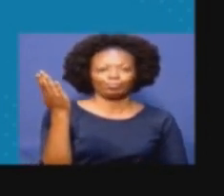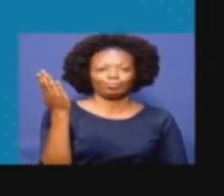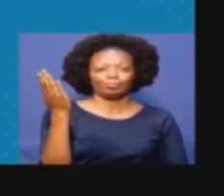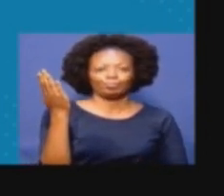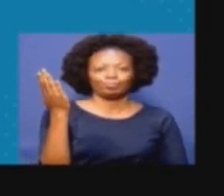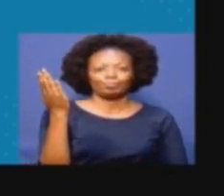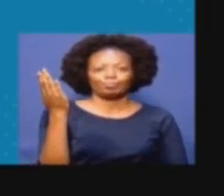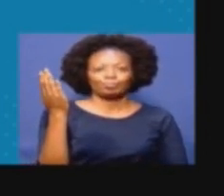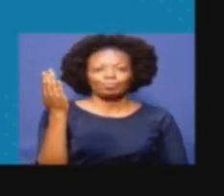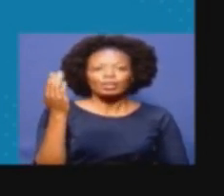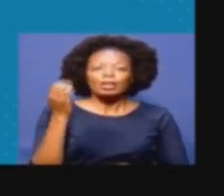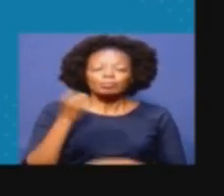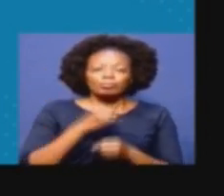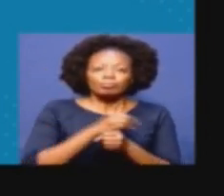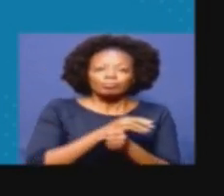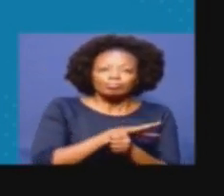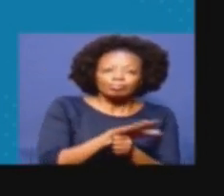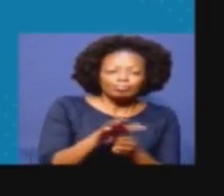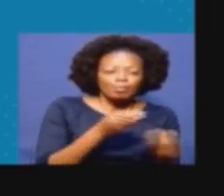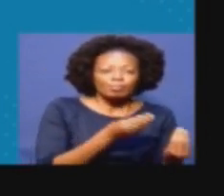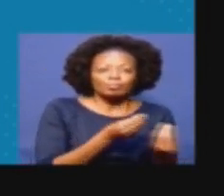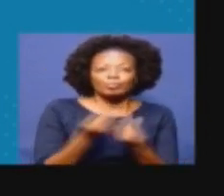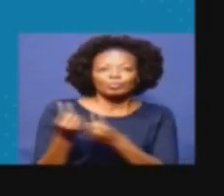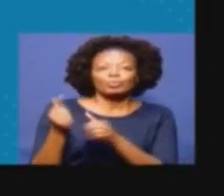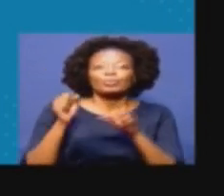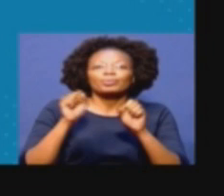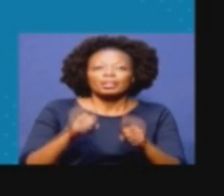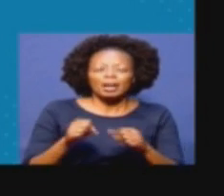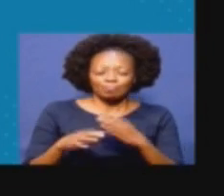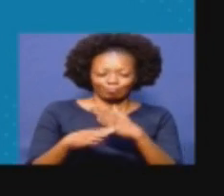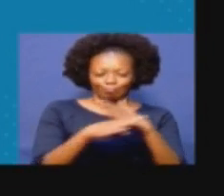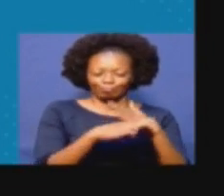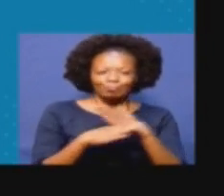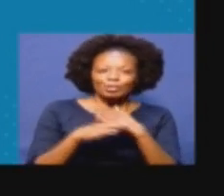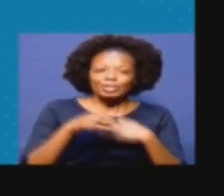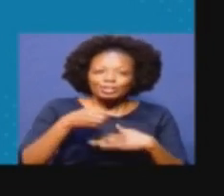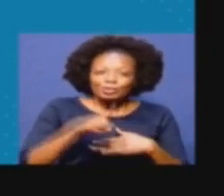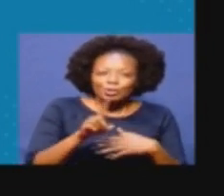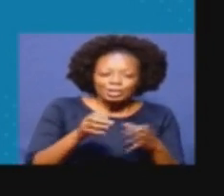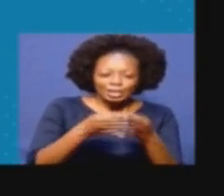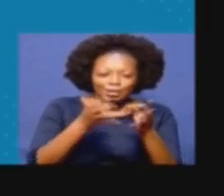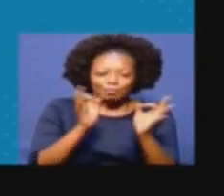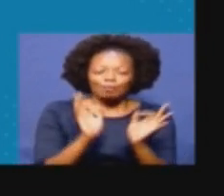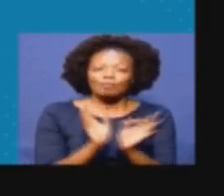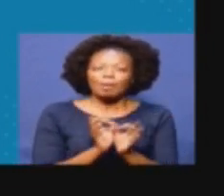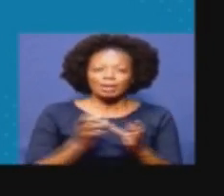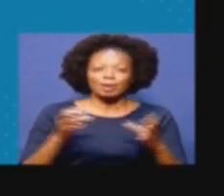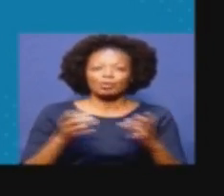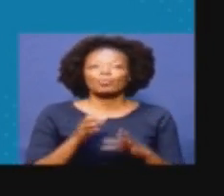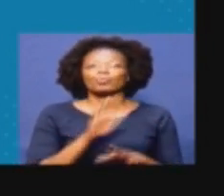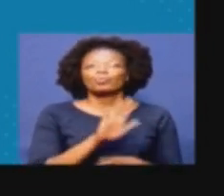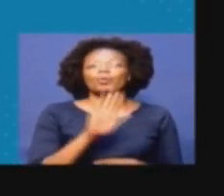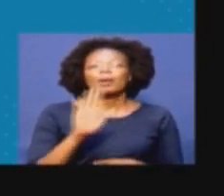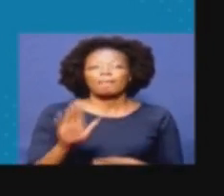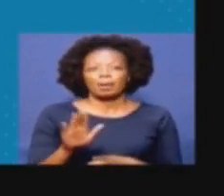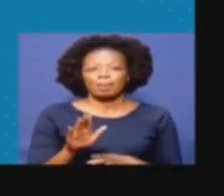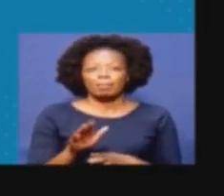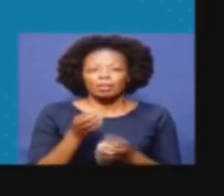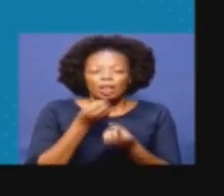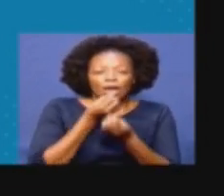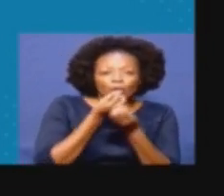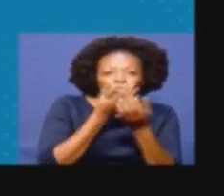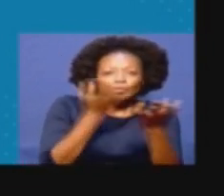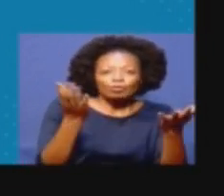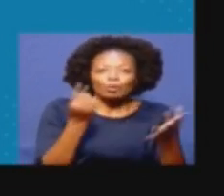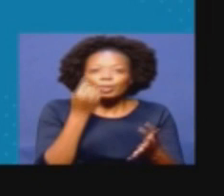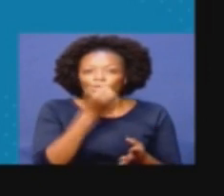*719#. COVID-19 is preventable. Protect yourself, your family, and the community. This message